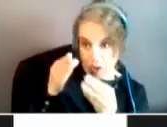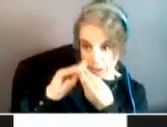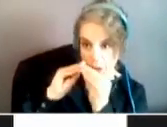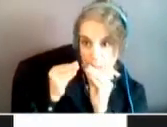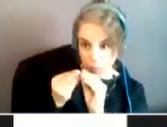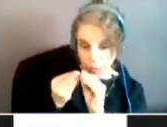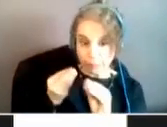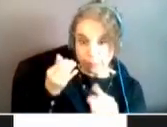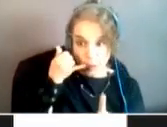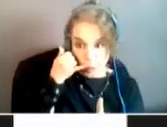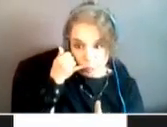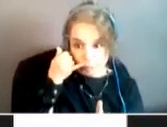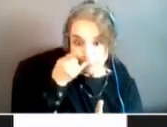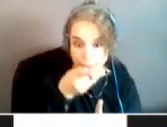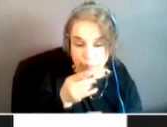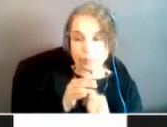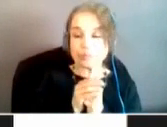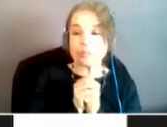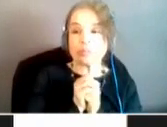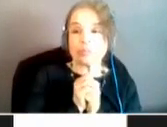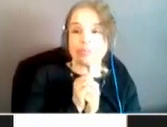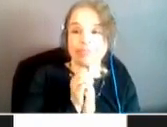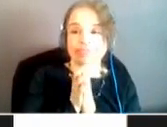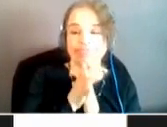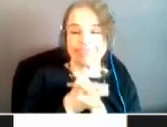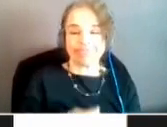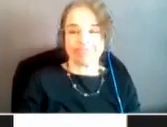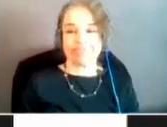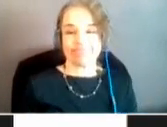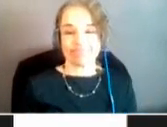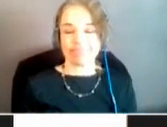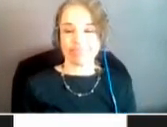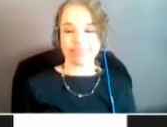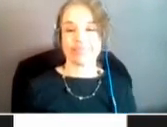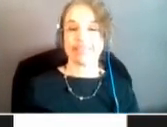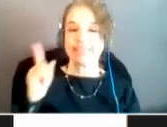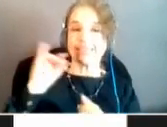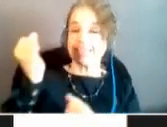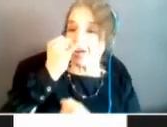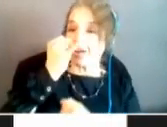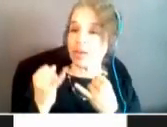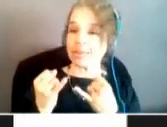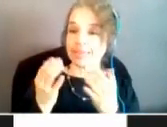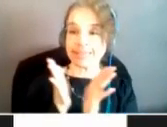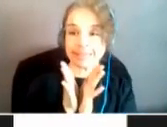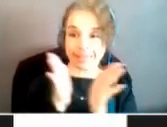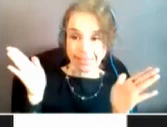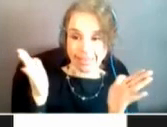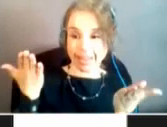our slide for you. And then finally, we have some general